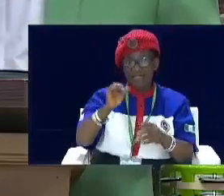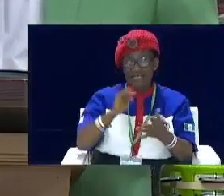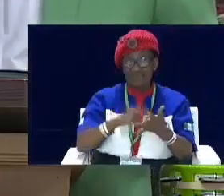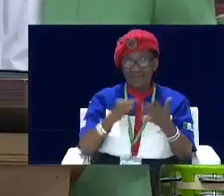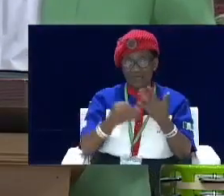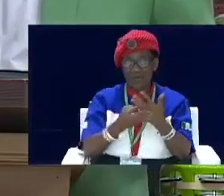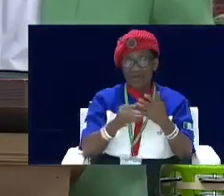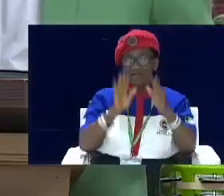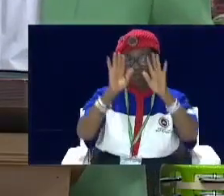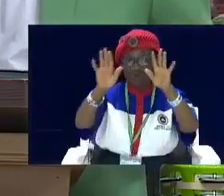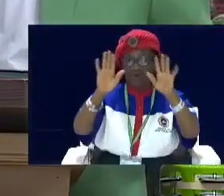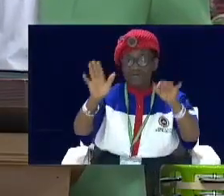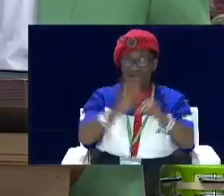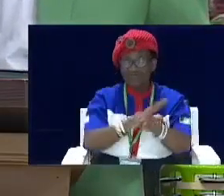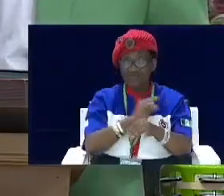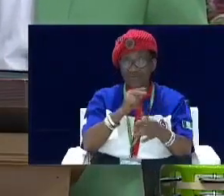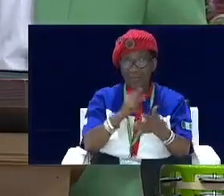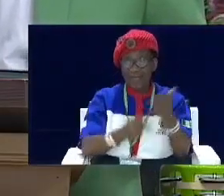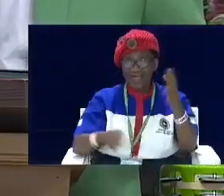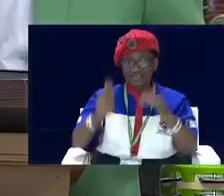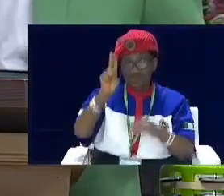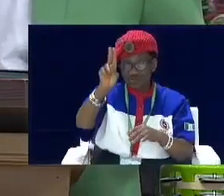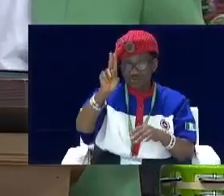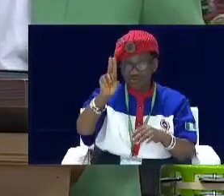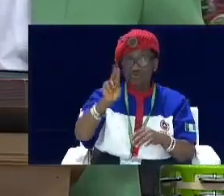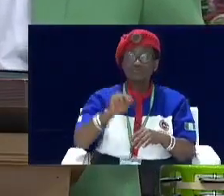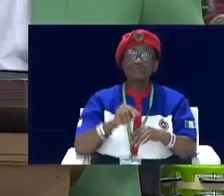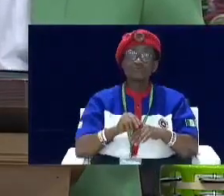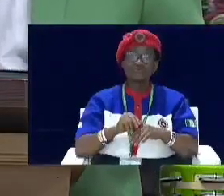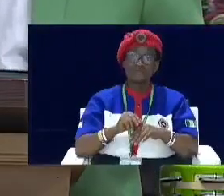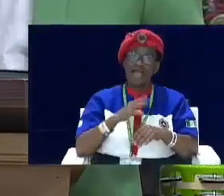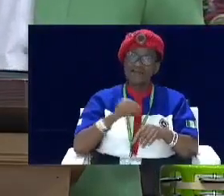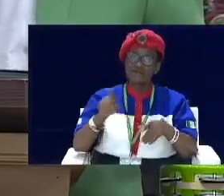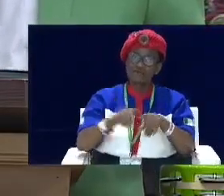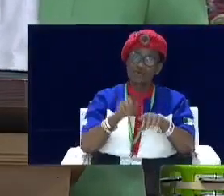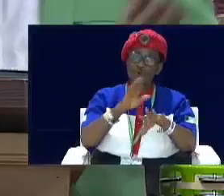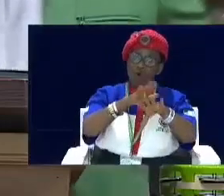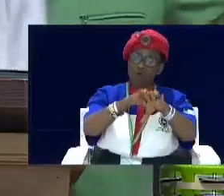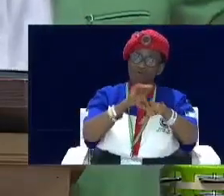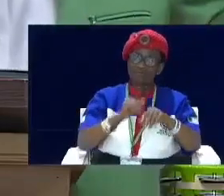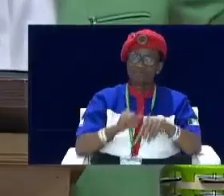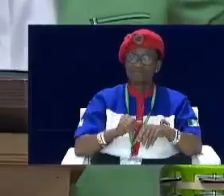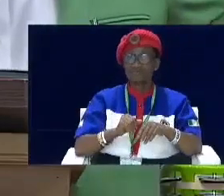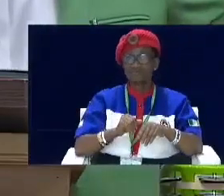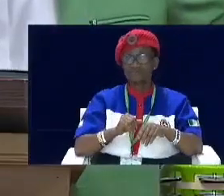forth. And then the